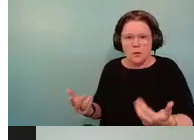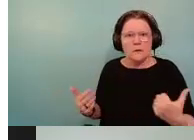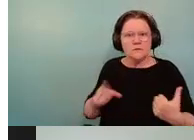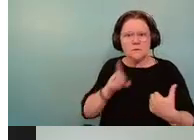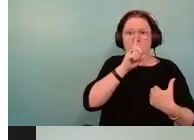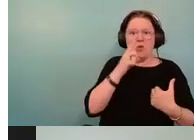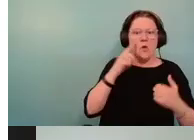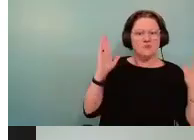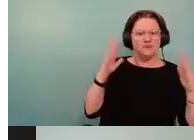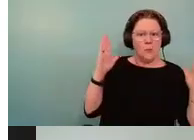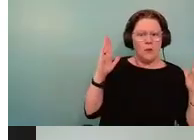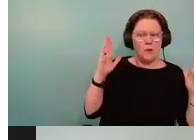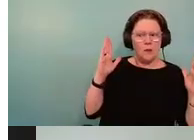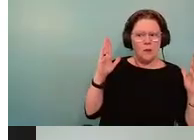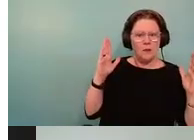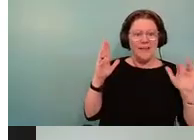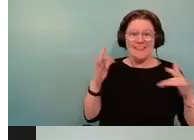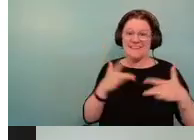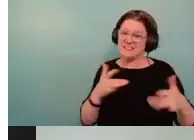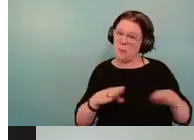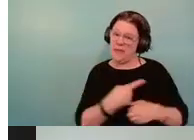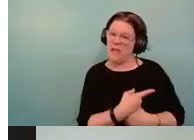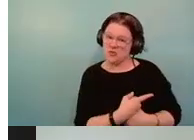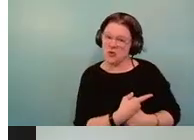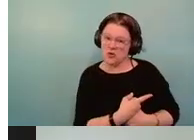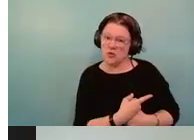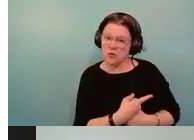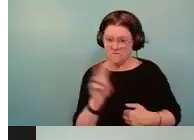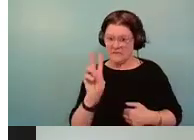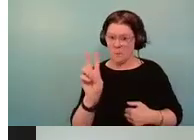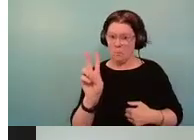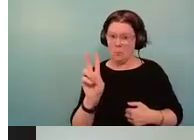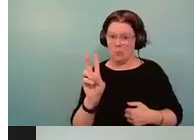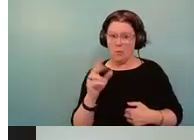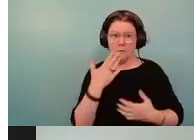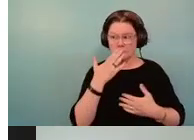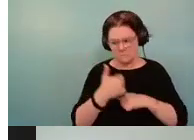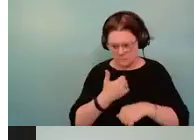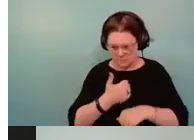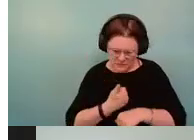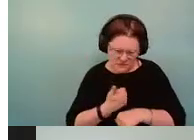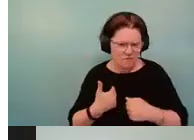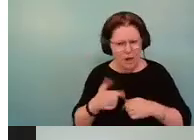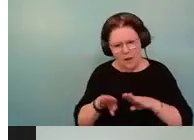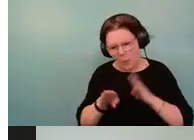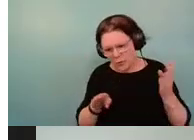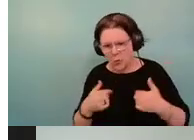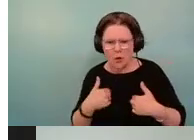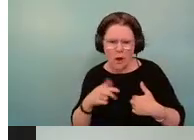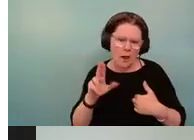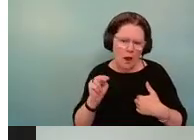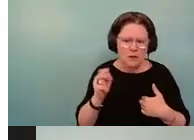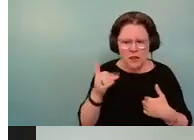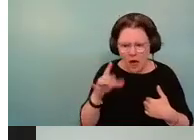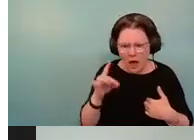was in trouble. That's typical behavior, right? Of victims where they kind of like blame themselves or don't know what to